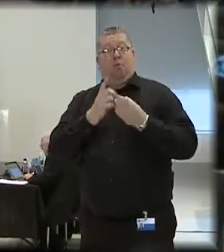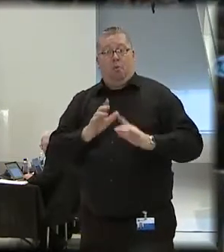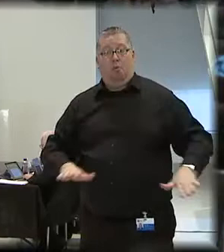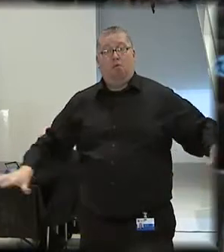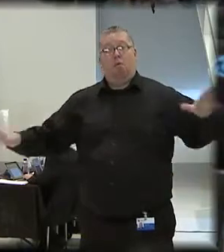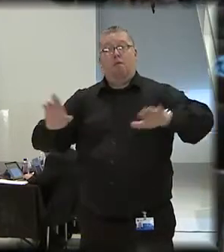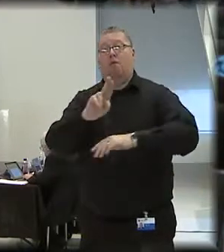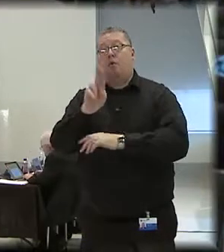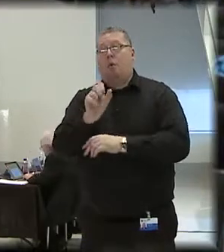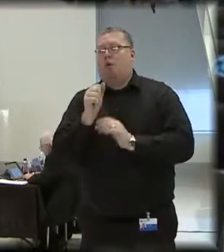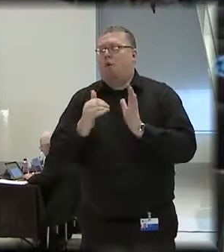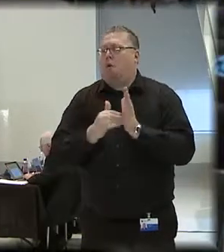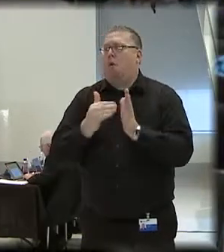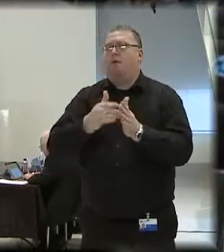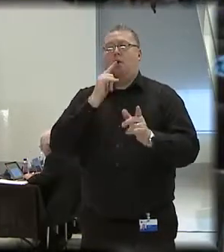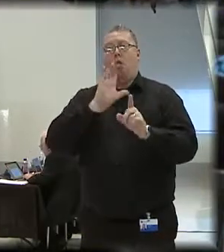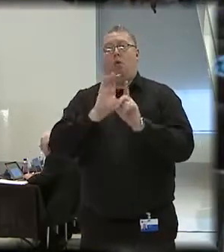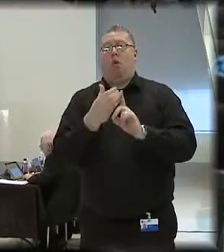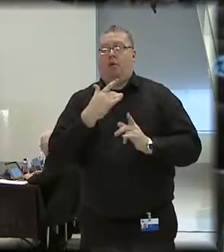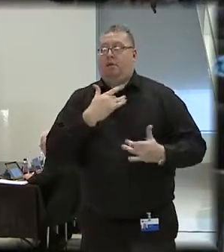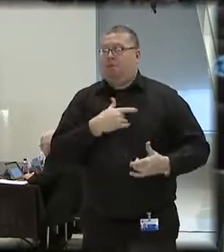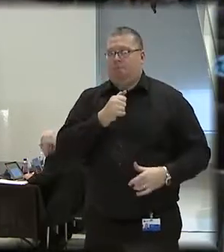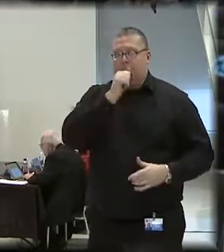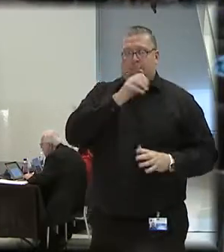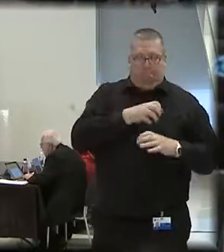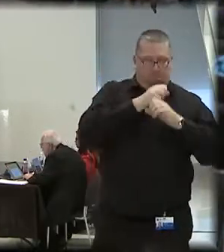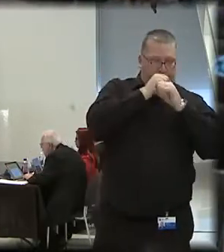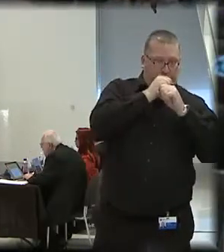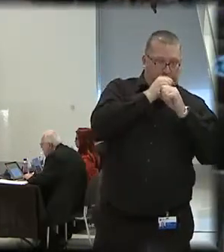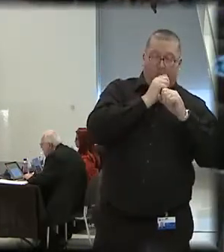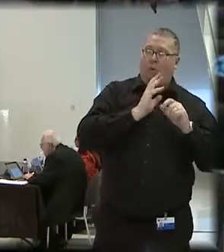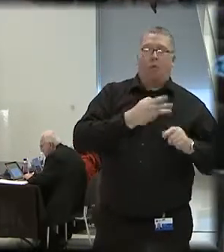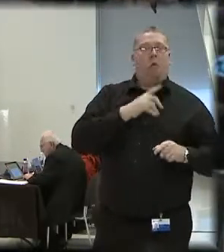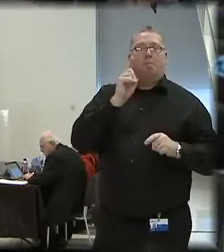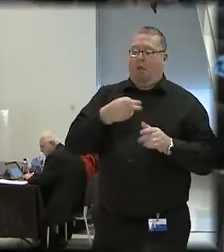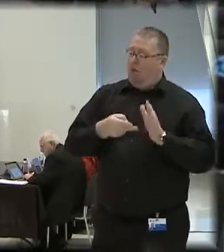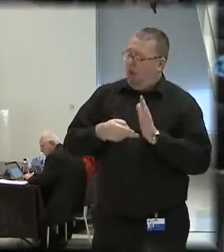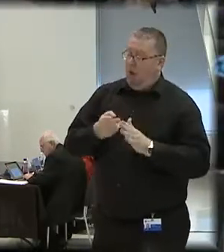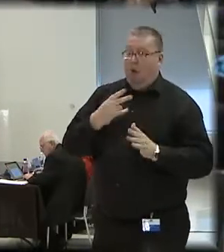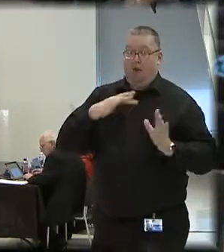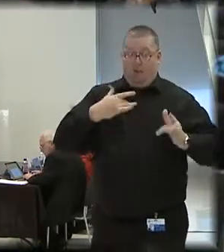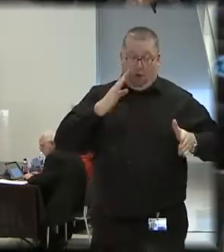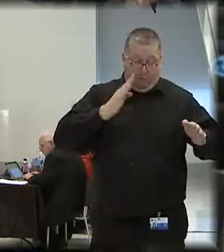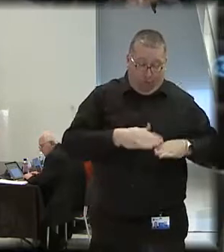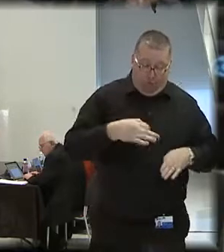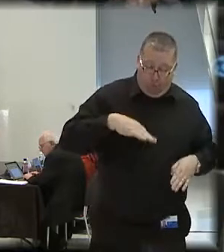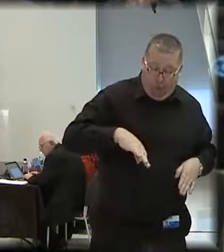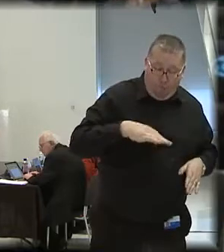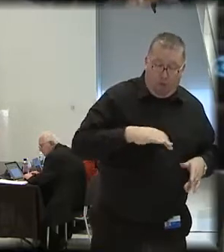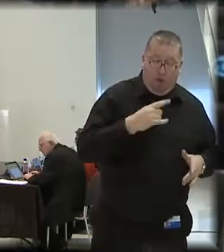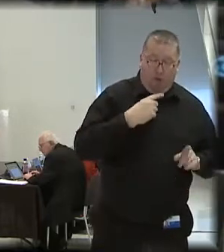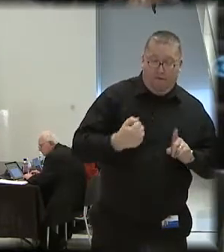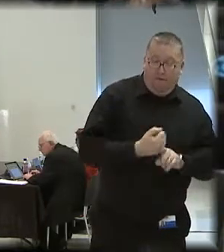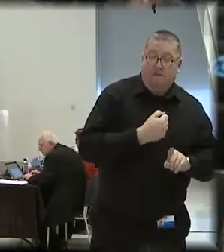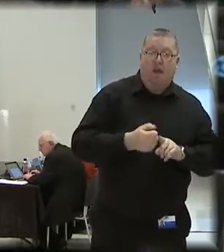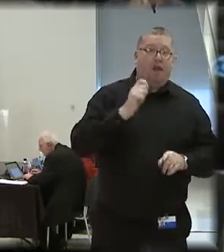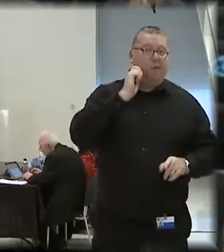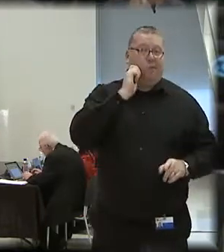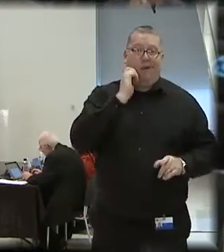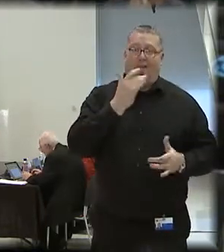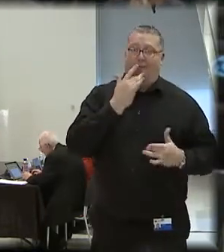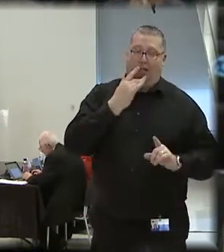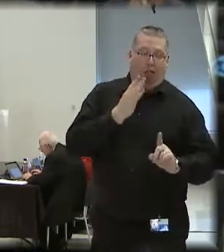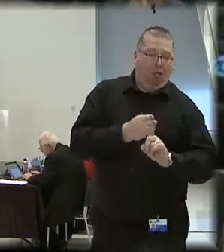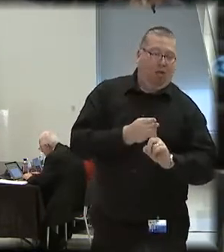country is oftentimes a culture of secrecy, impunity, profit-driven policing, violence, and racial bias. Police